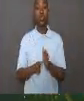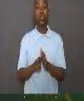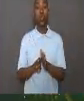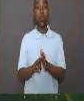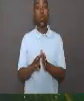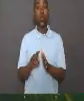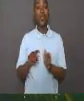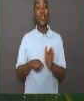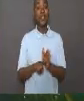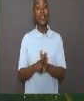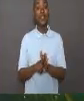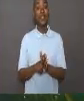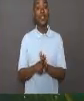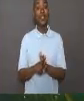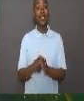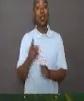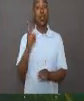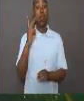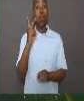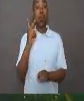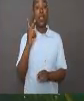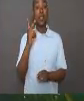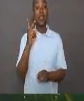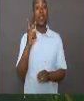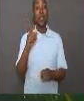in two different hosts.